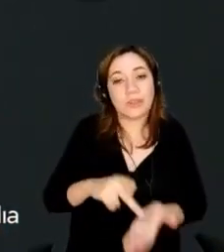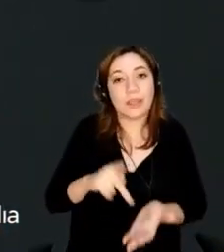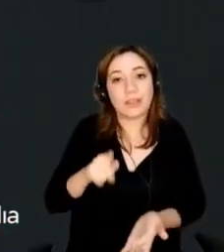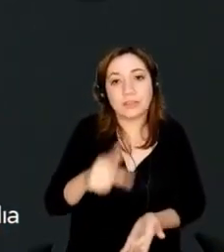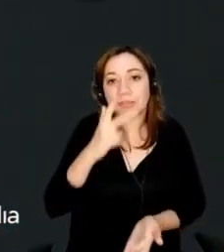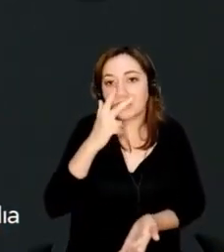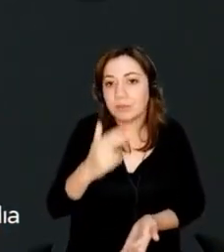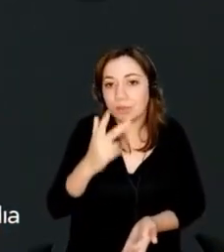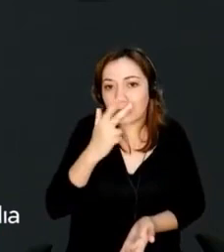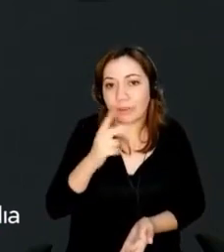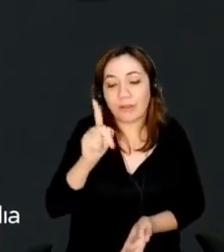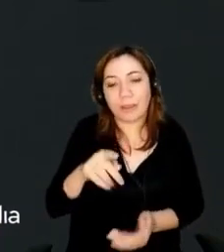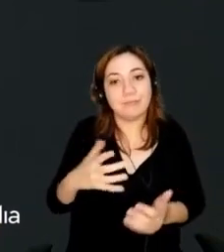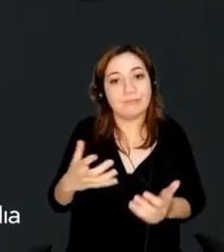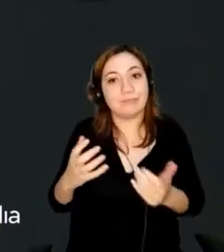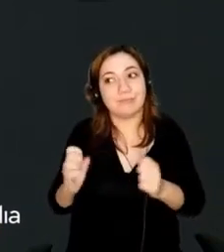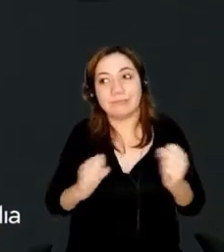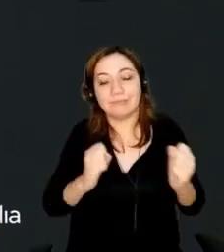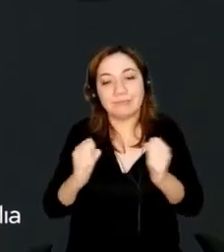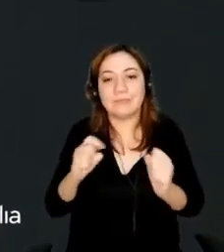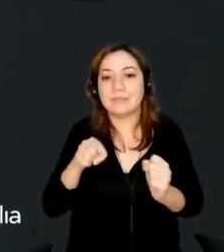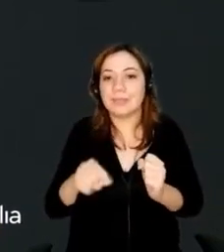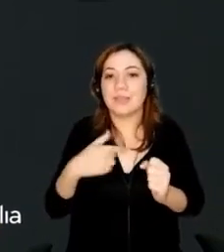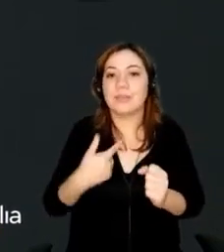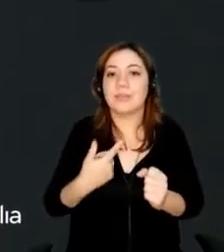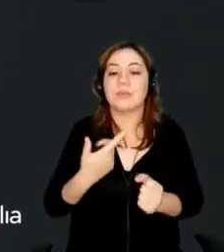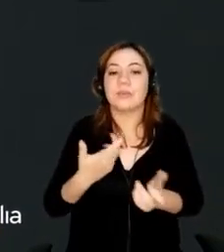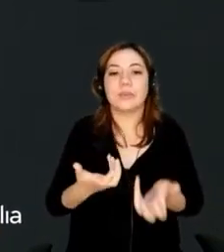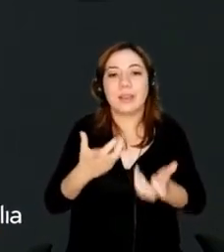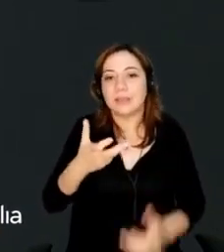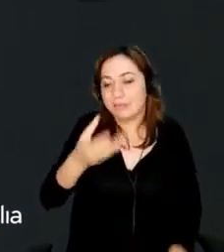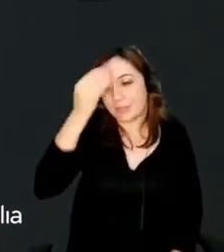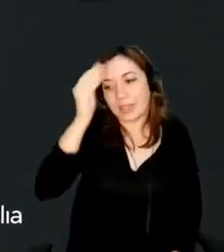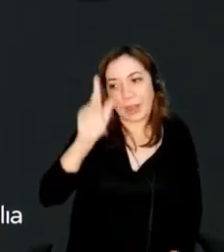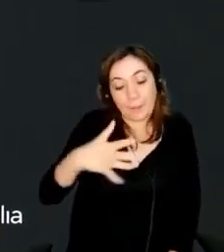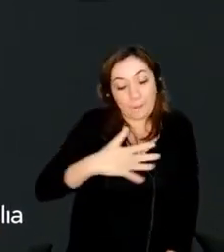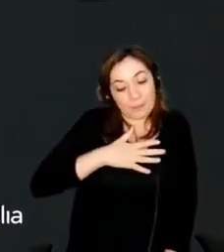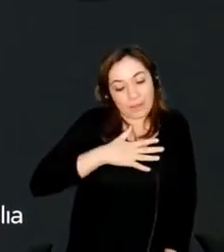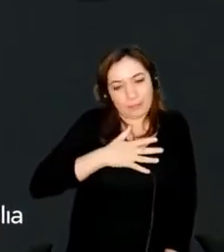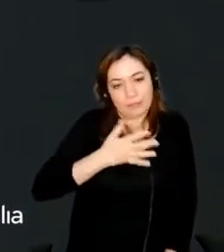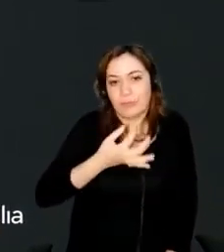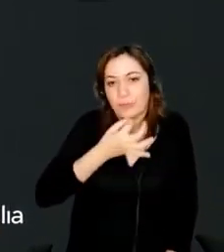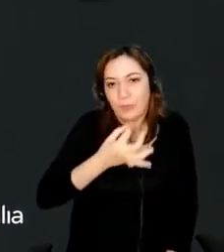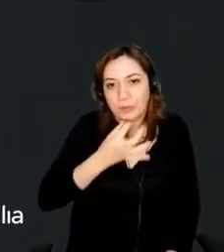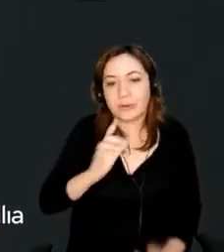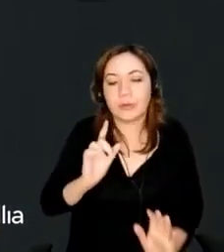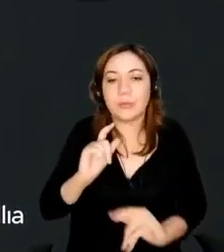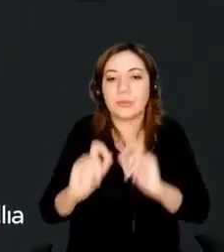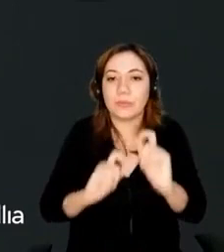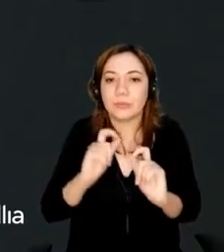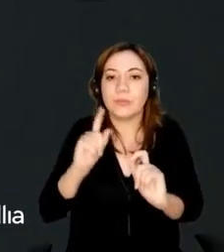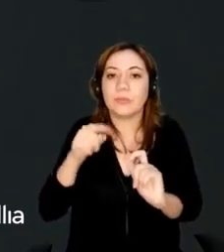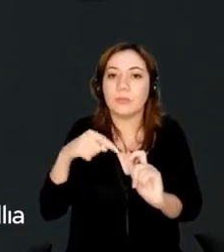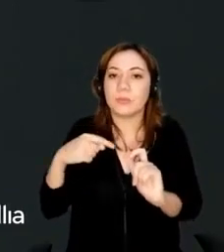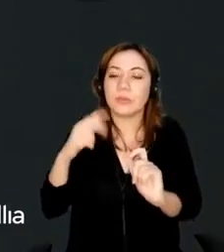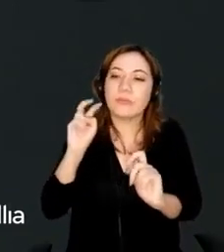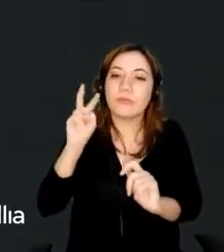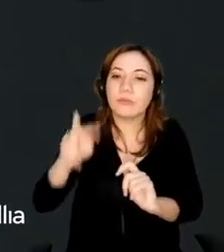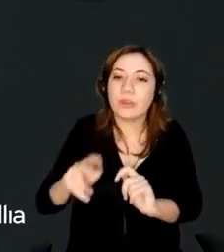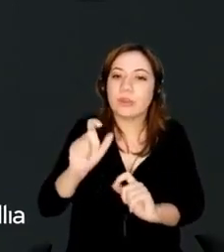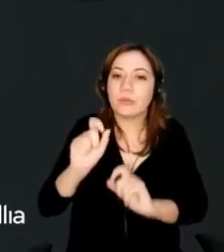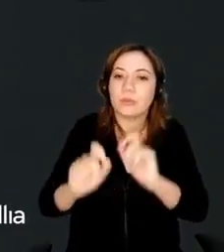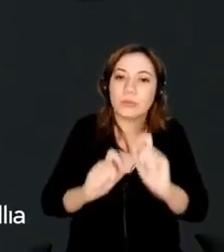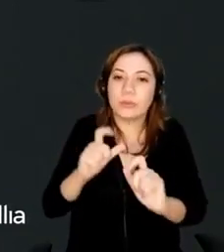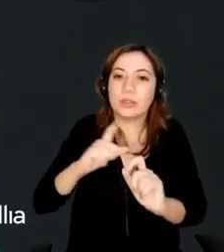kind of wrap up with this thought, is, and these are my personal thoughts, is that when you look at where we're going with even the digital twin technology I was